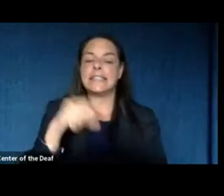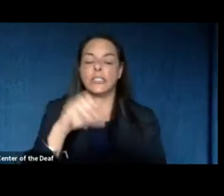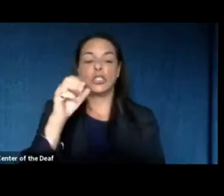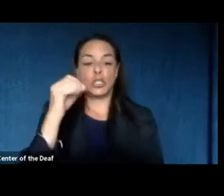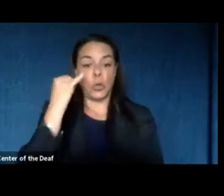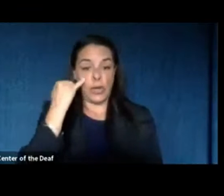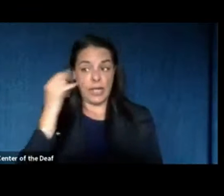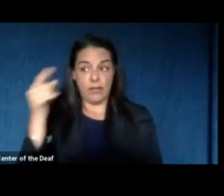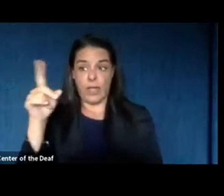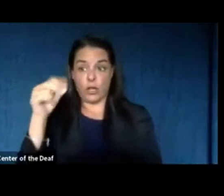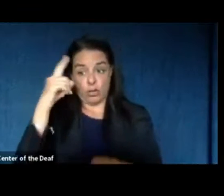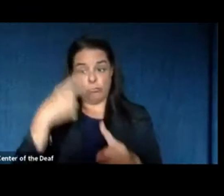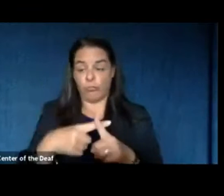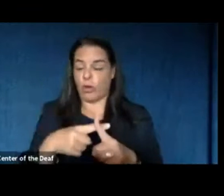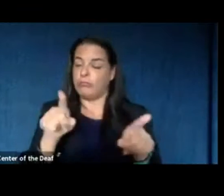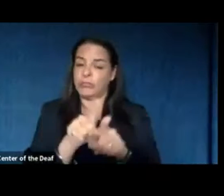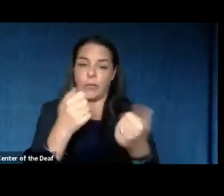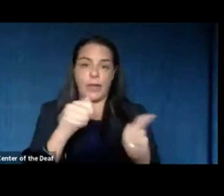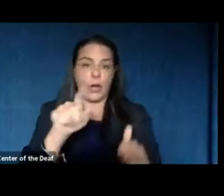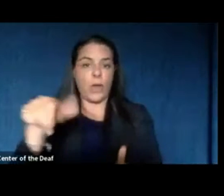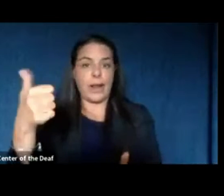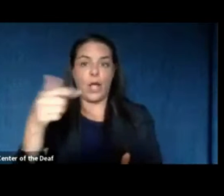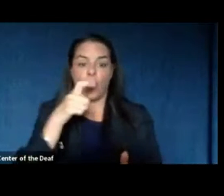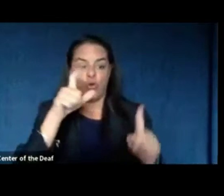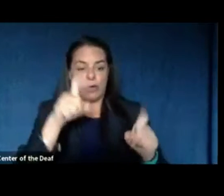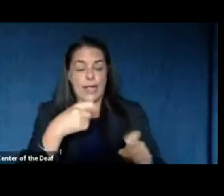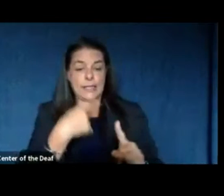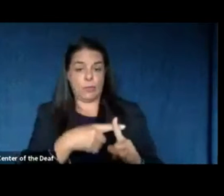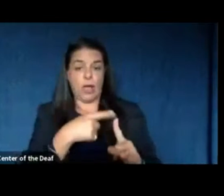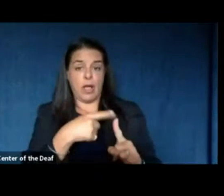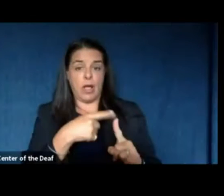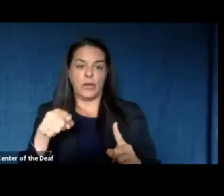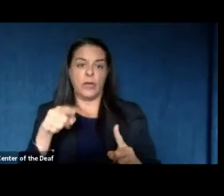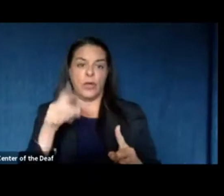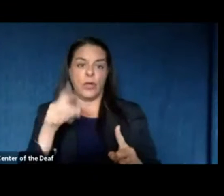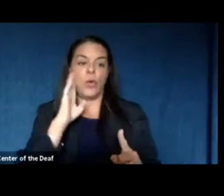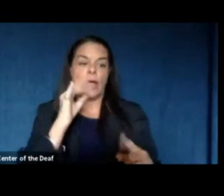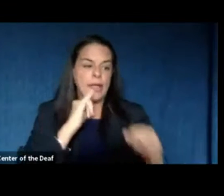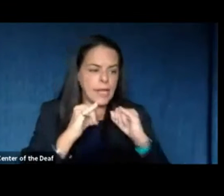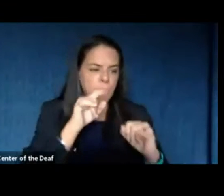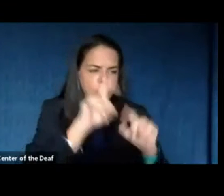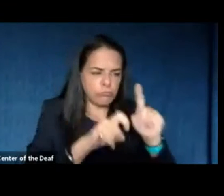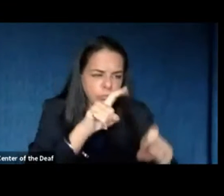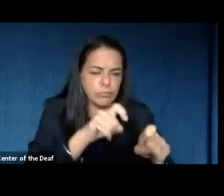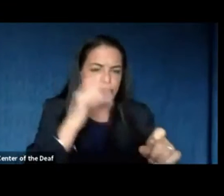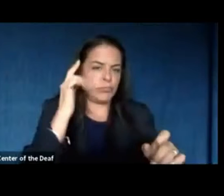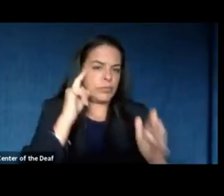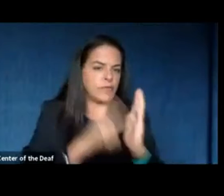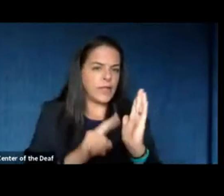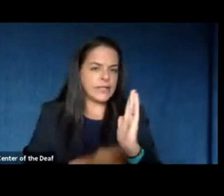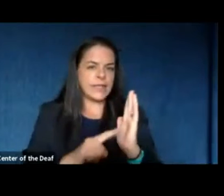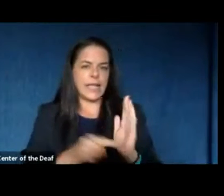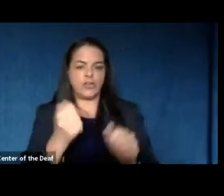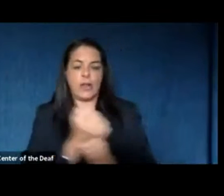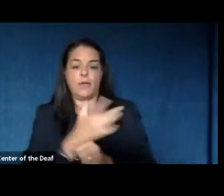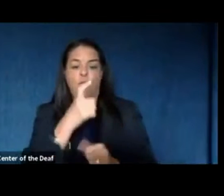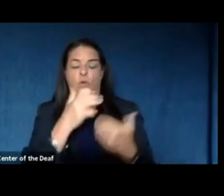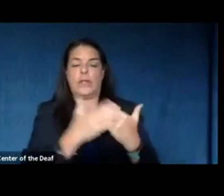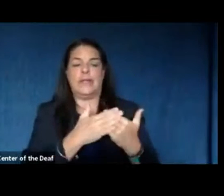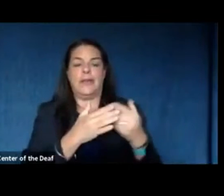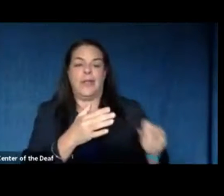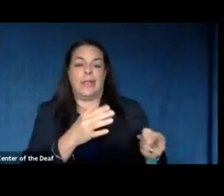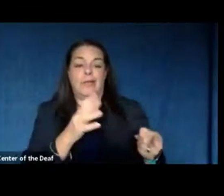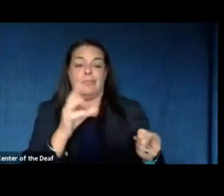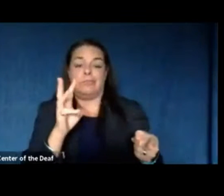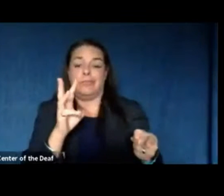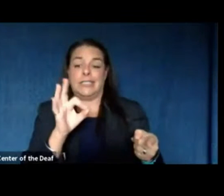or anybody, just like with anybody else that tests positive, they'll interviewed and we'll do our investigation, and everybody that was within 6